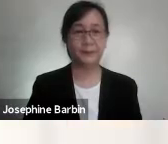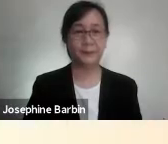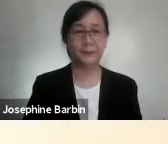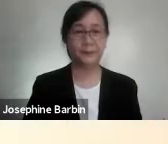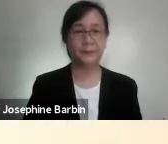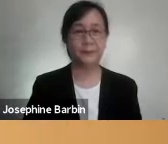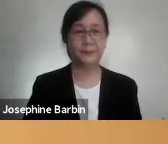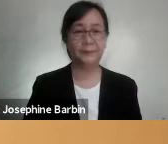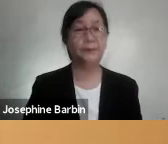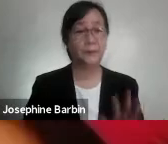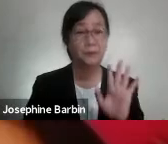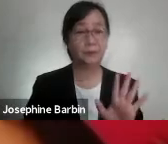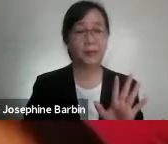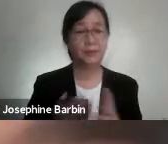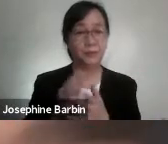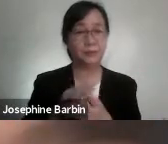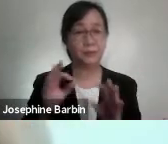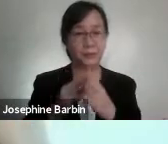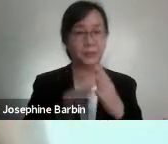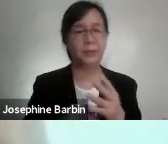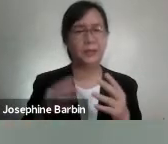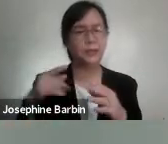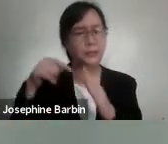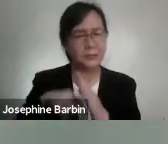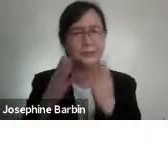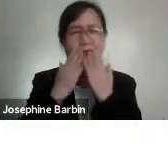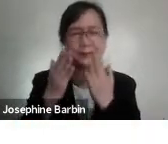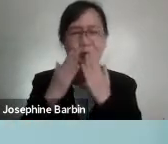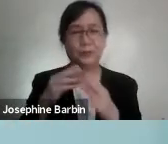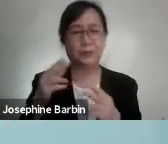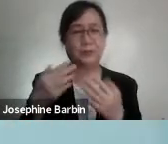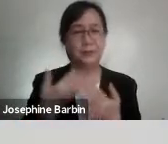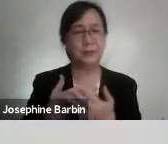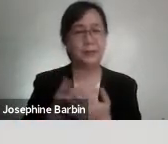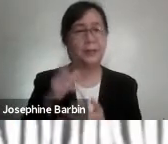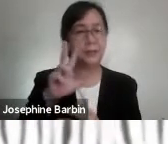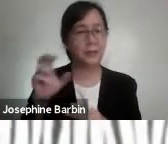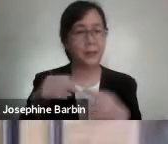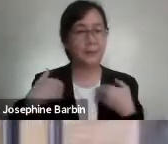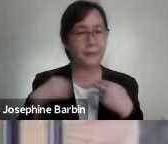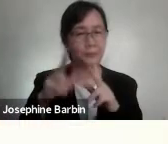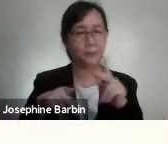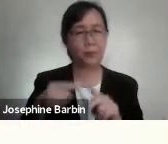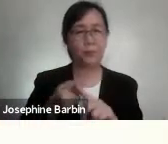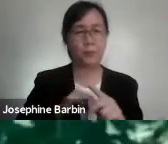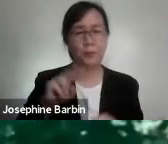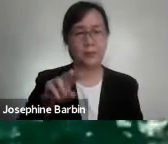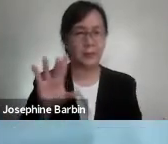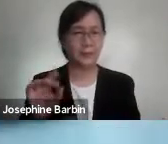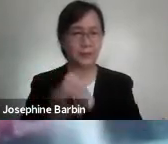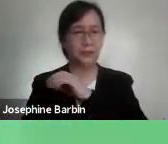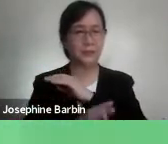Five Rights Foundation is extremely grateful to the nearly 300 young people from 28 countries